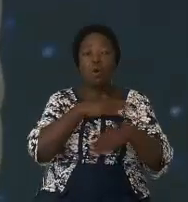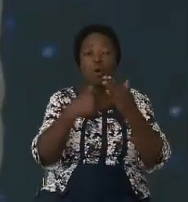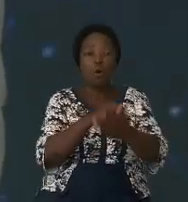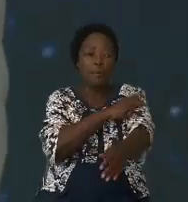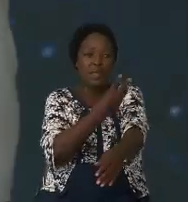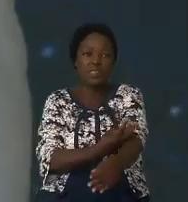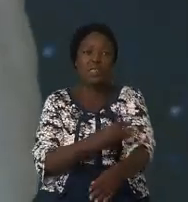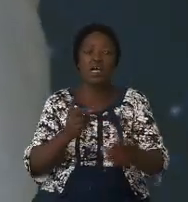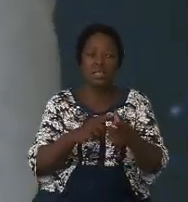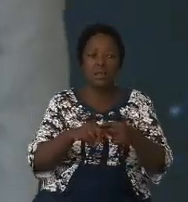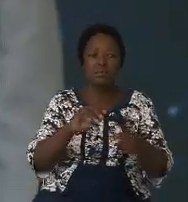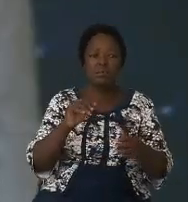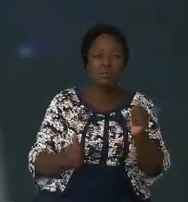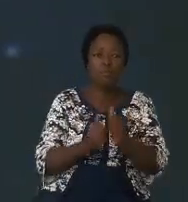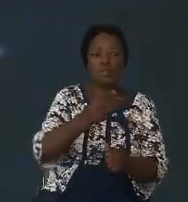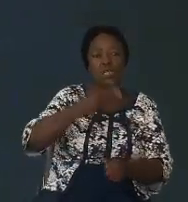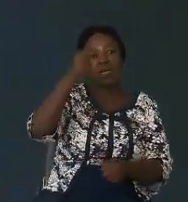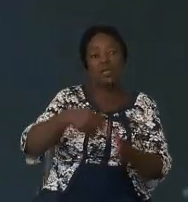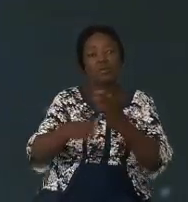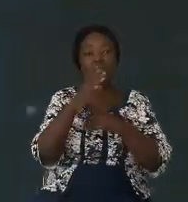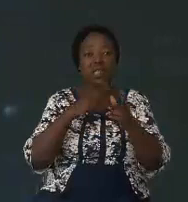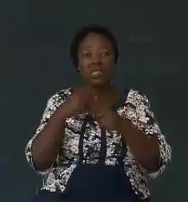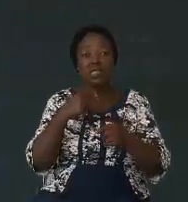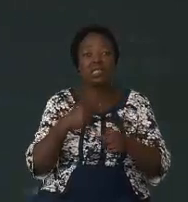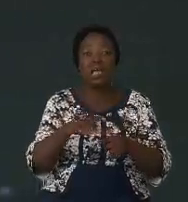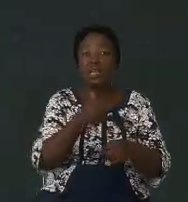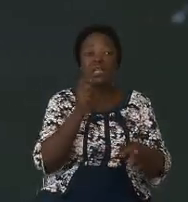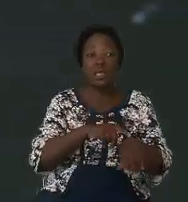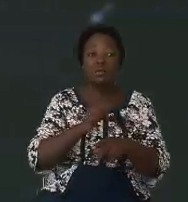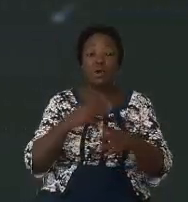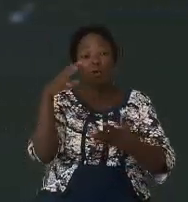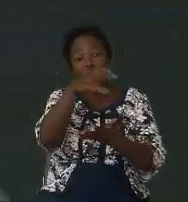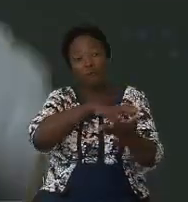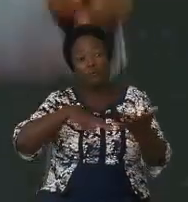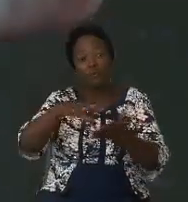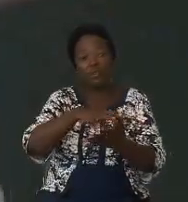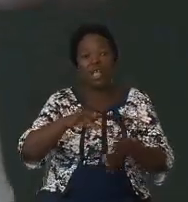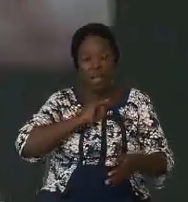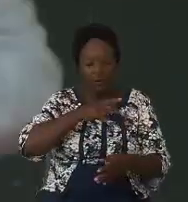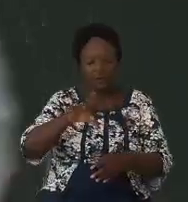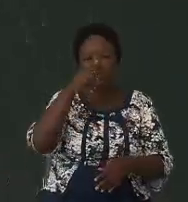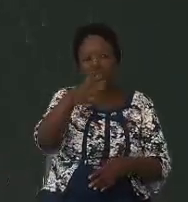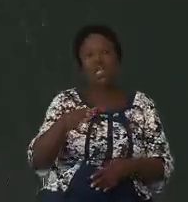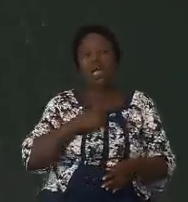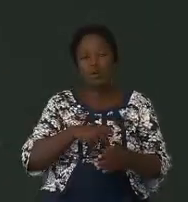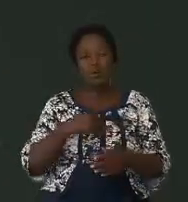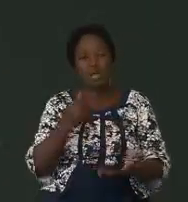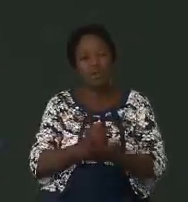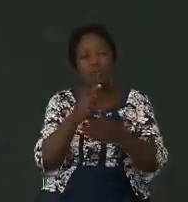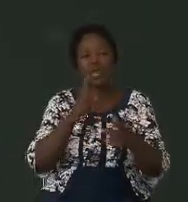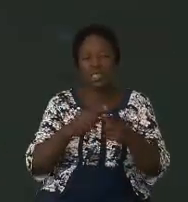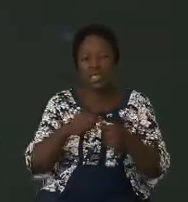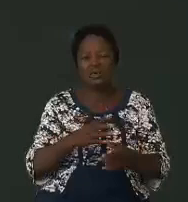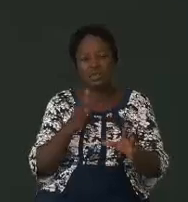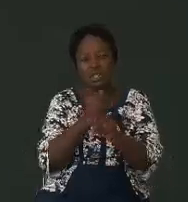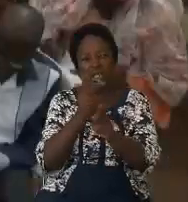Most High. And he said, anytime you get into a crossroads, I'll find you there. I'll